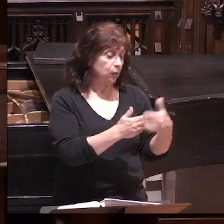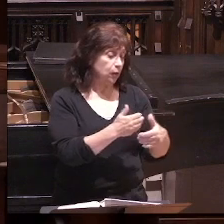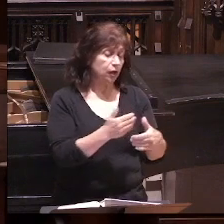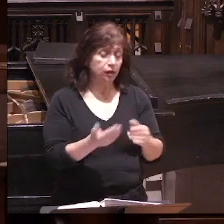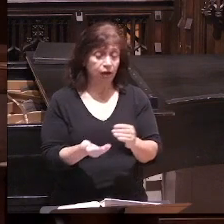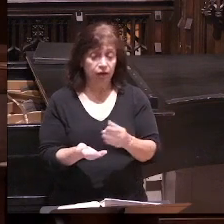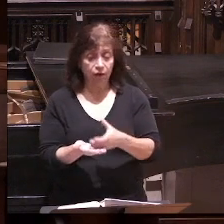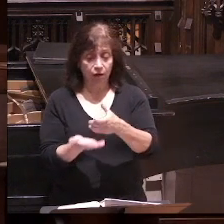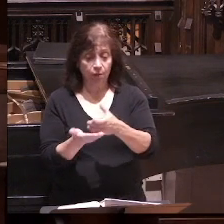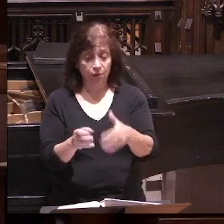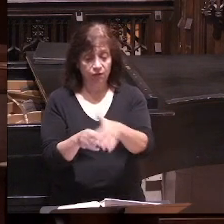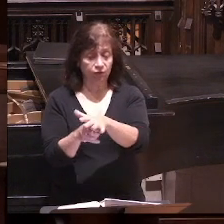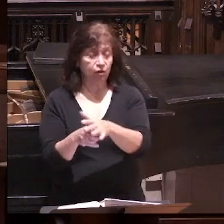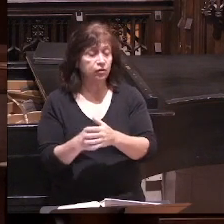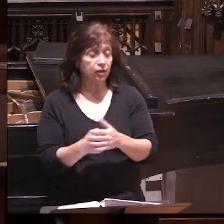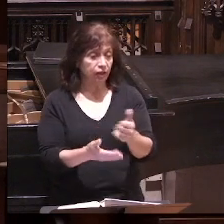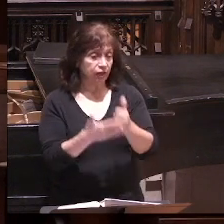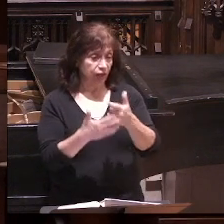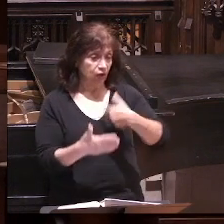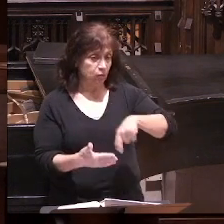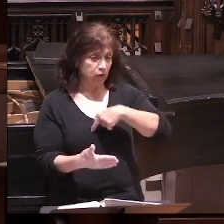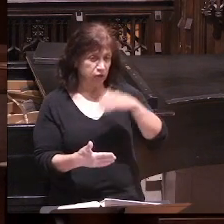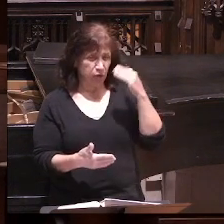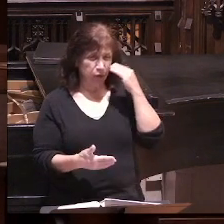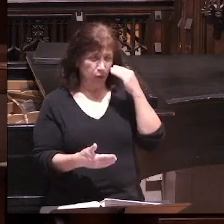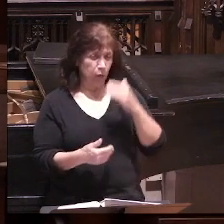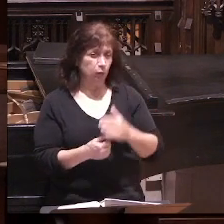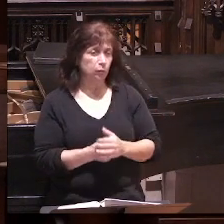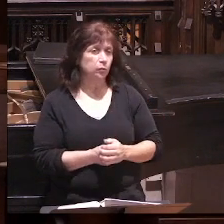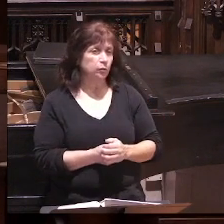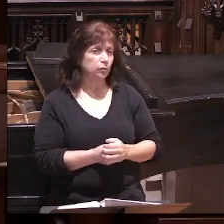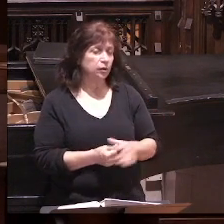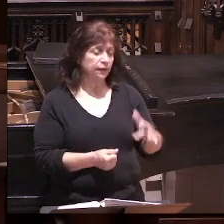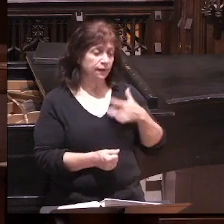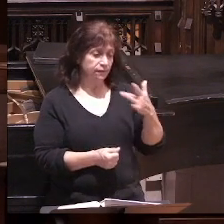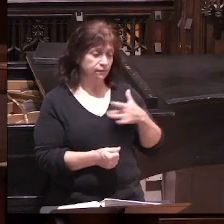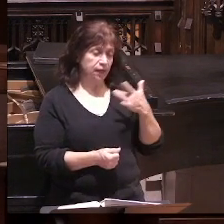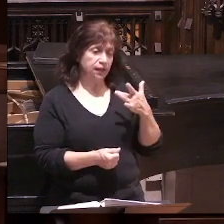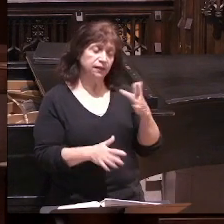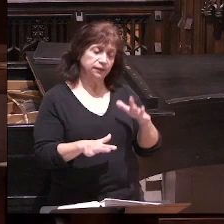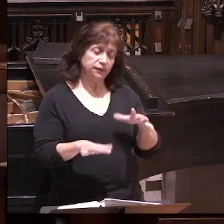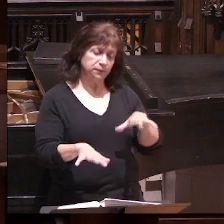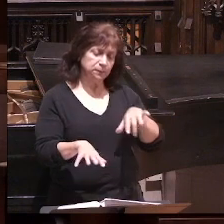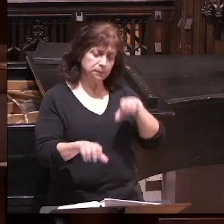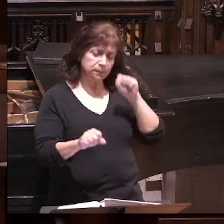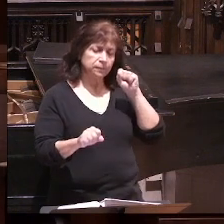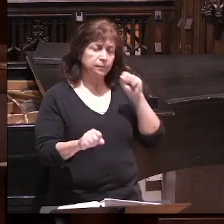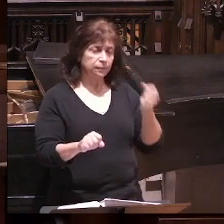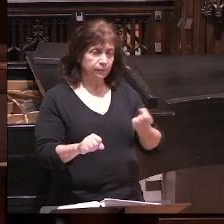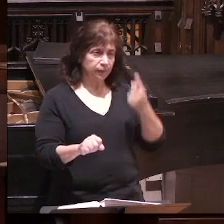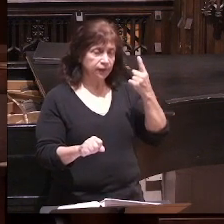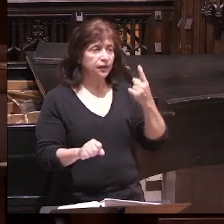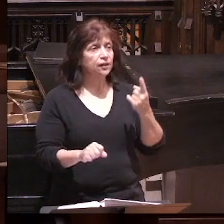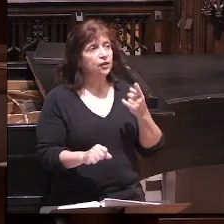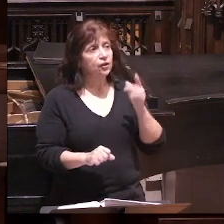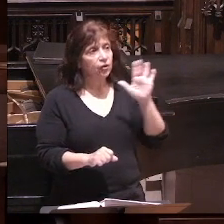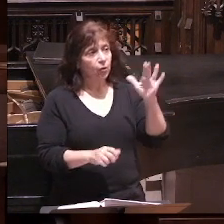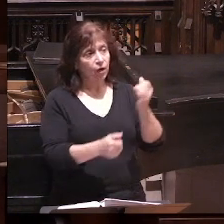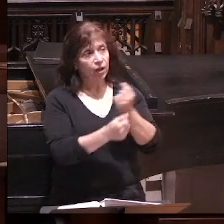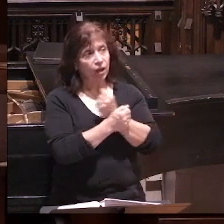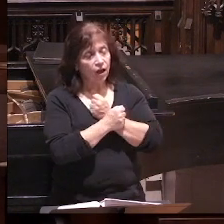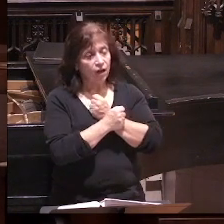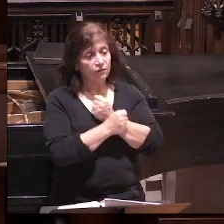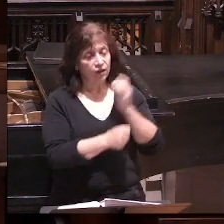cup, and help us to know, to feel, to take in your love and